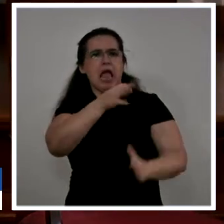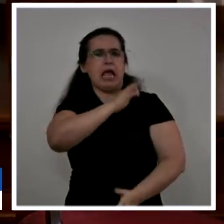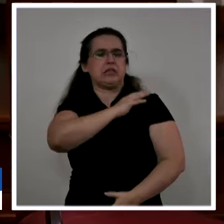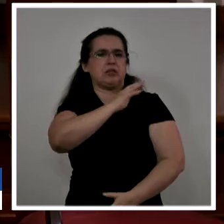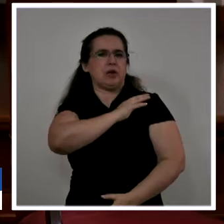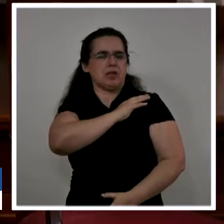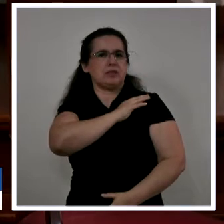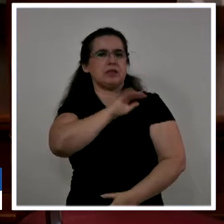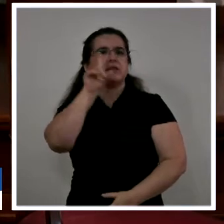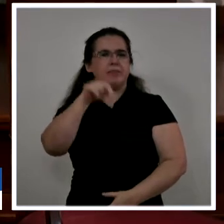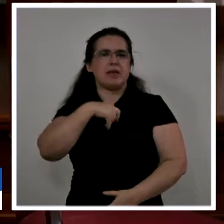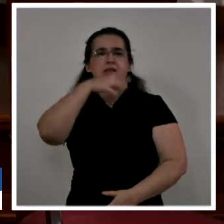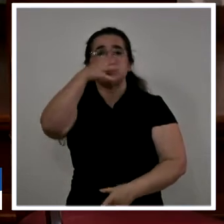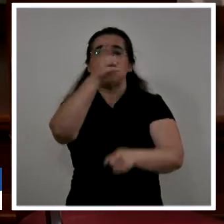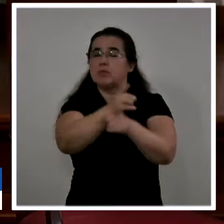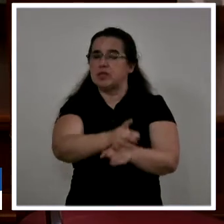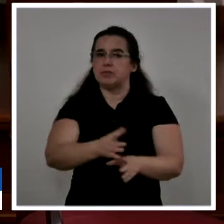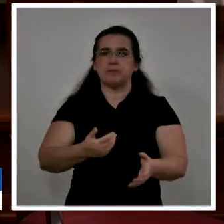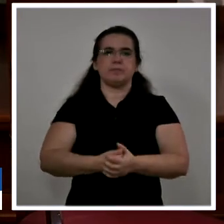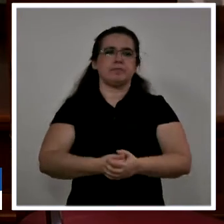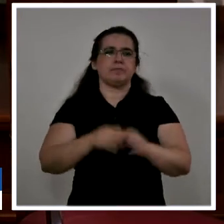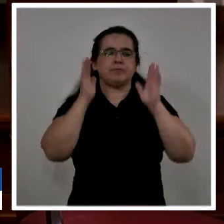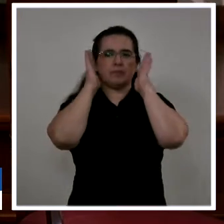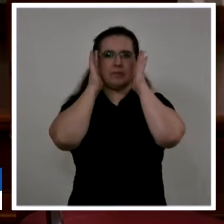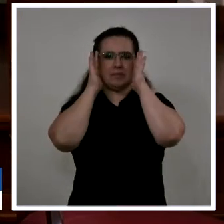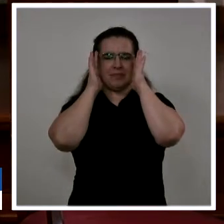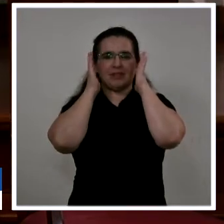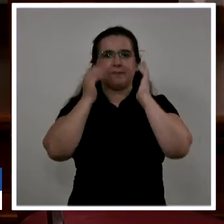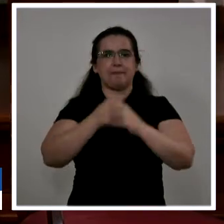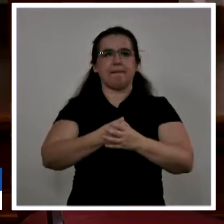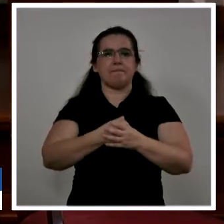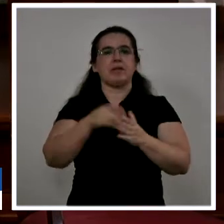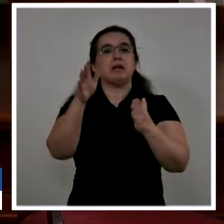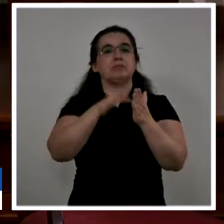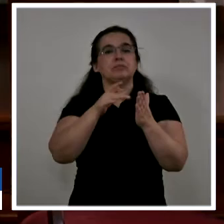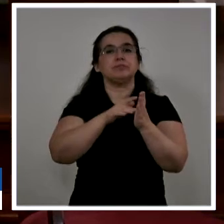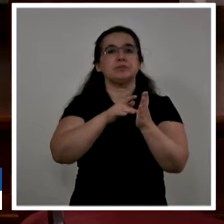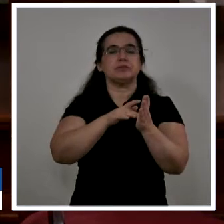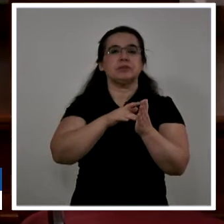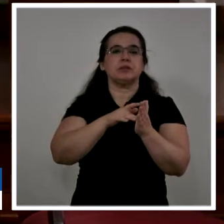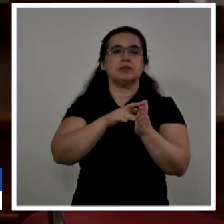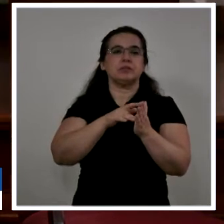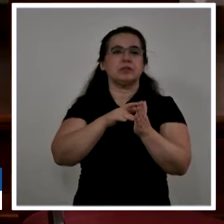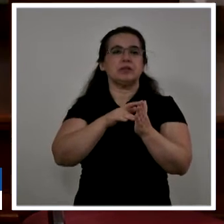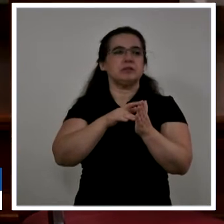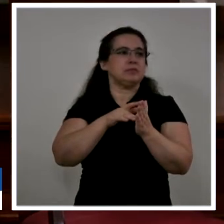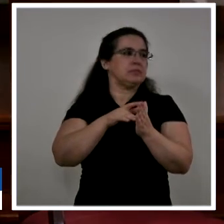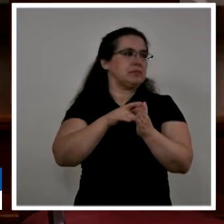também tocam nesta tecla. Notice this, Christ Object Lessons, page 48. No livro Christ Object Lessons, na